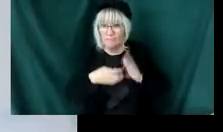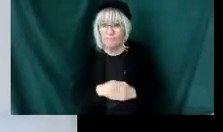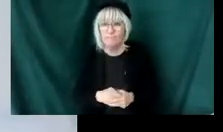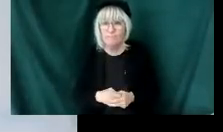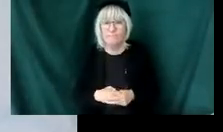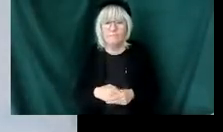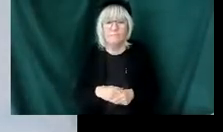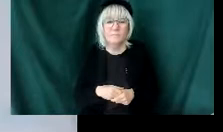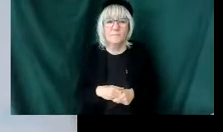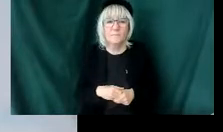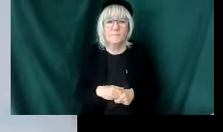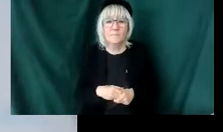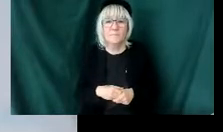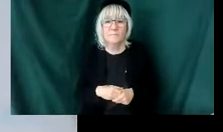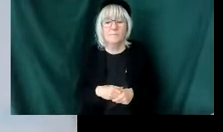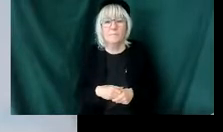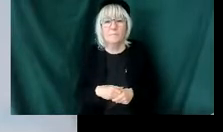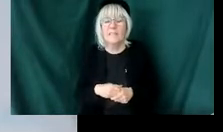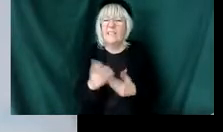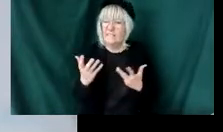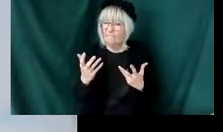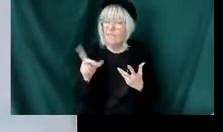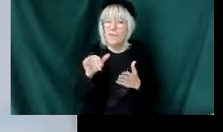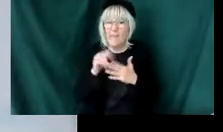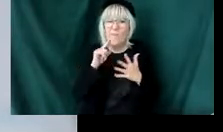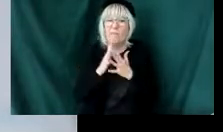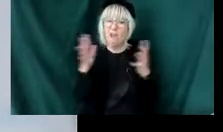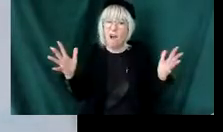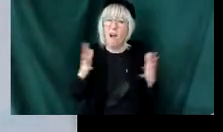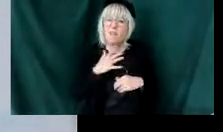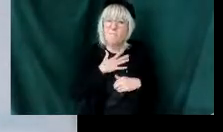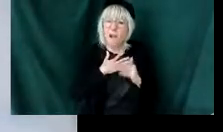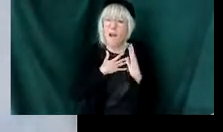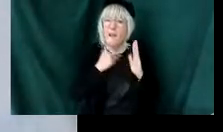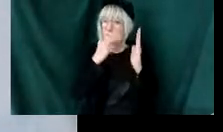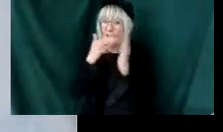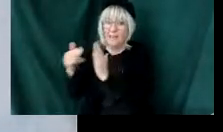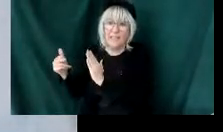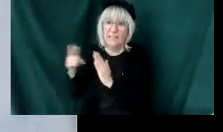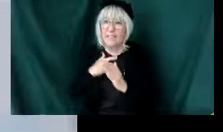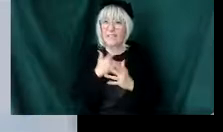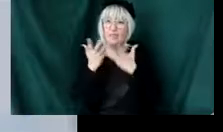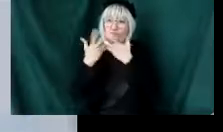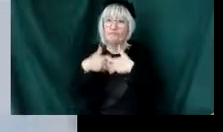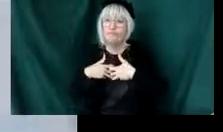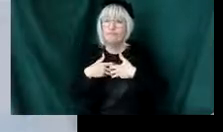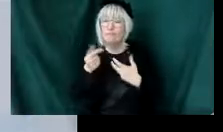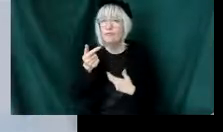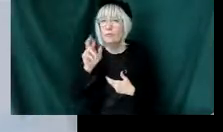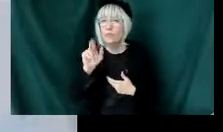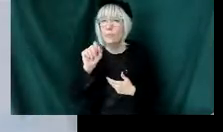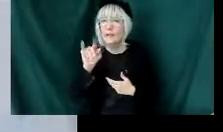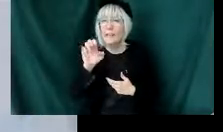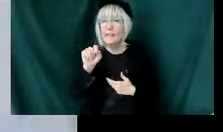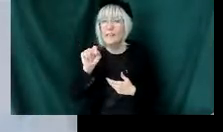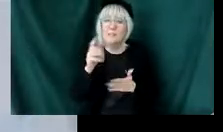Okay. I do this in a lot of my paintings. I do like a gradient of many colors,